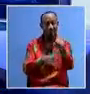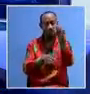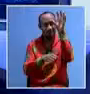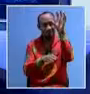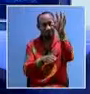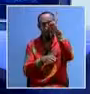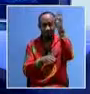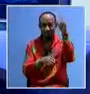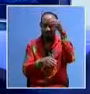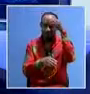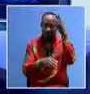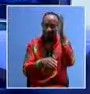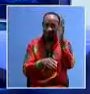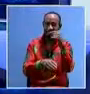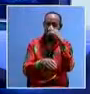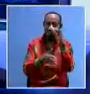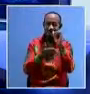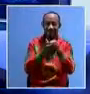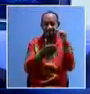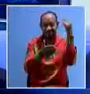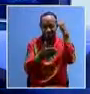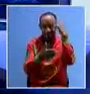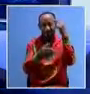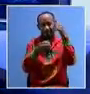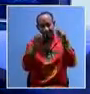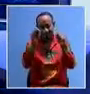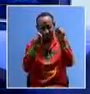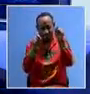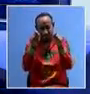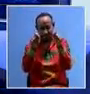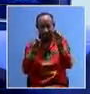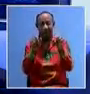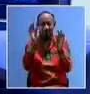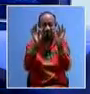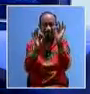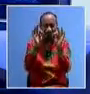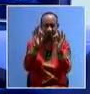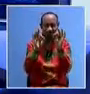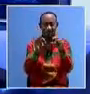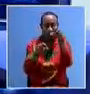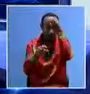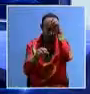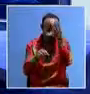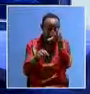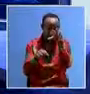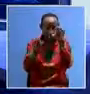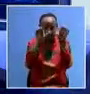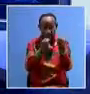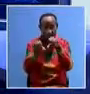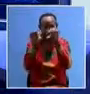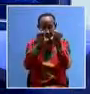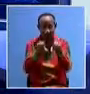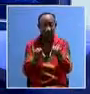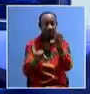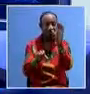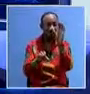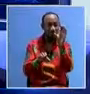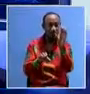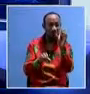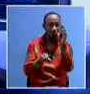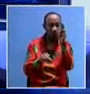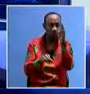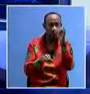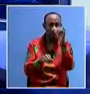Minister Cornelius Mwetwa says government will formalize the mining activities at Chilobe Tuxken Mine in